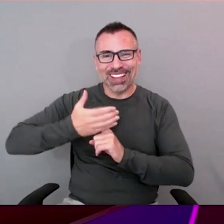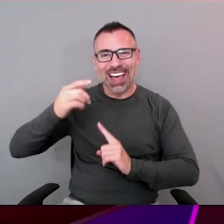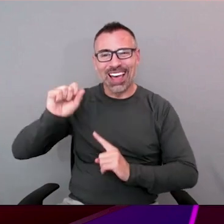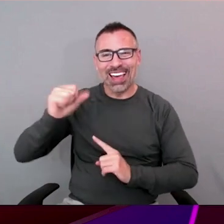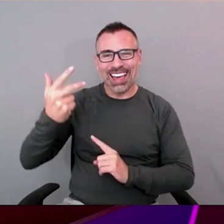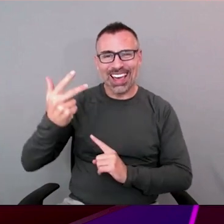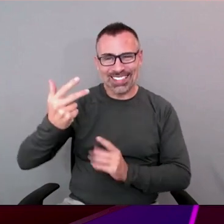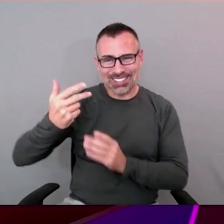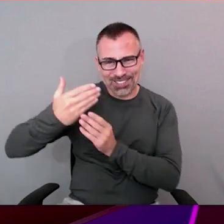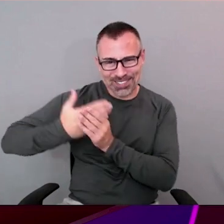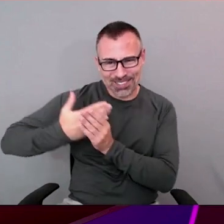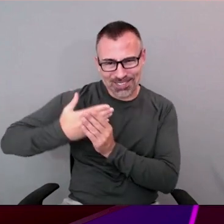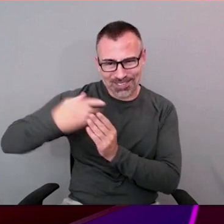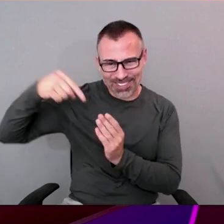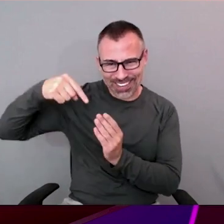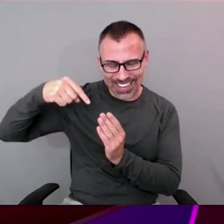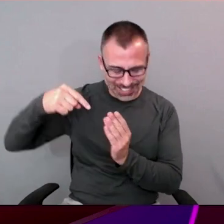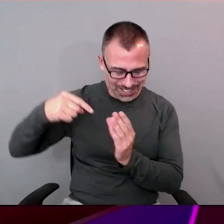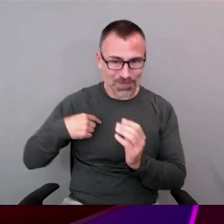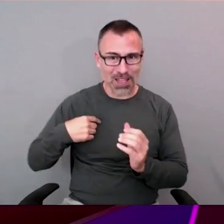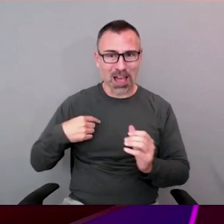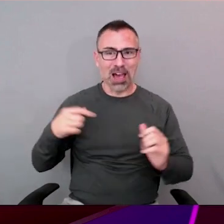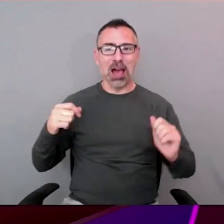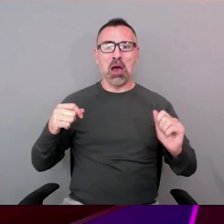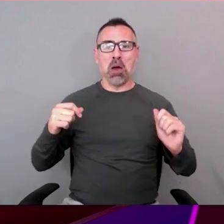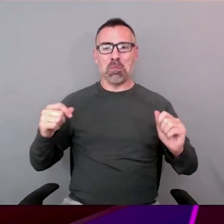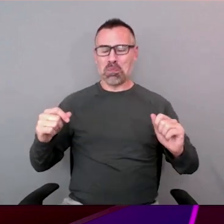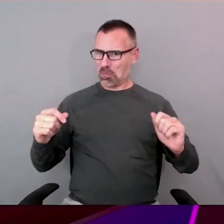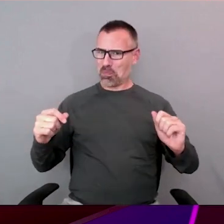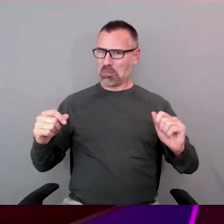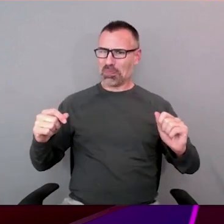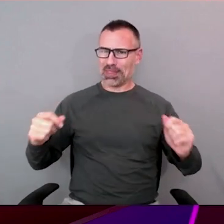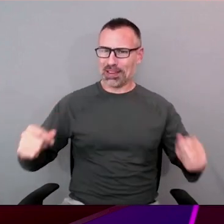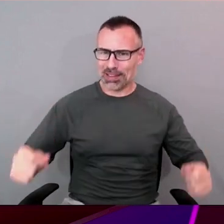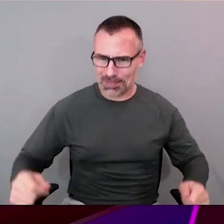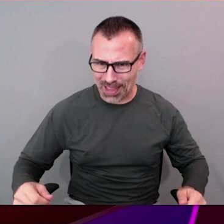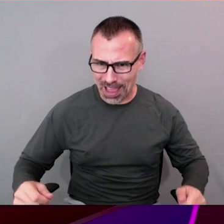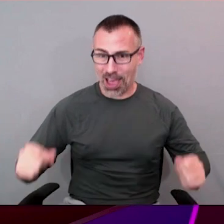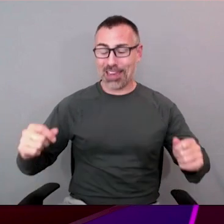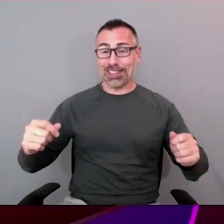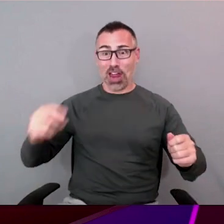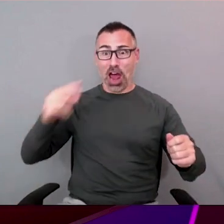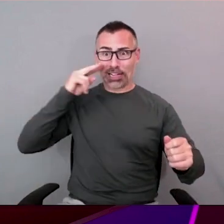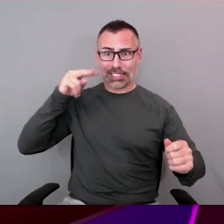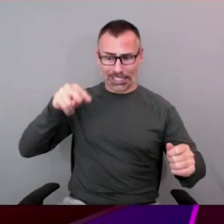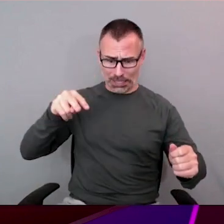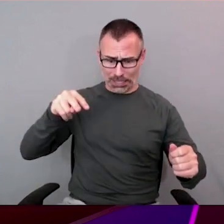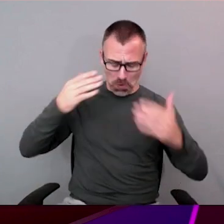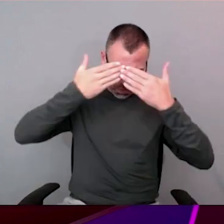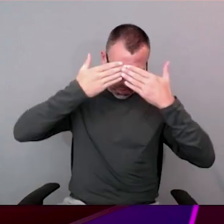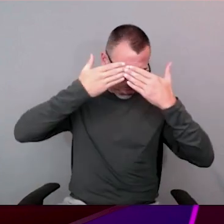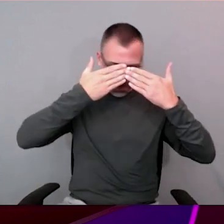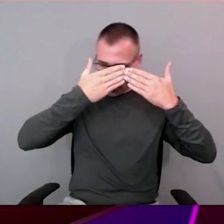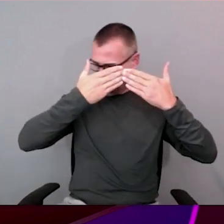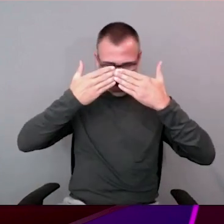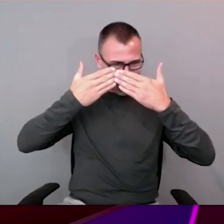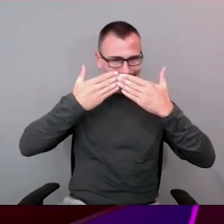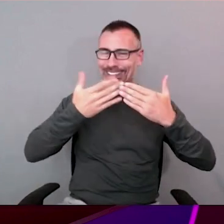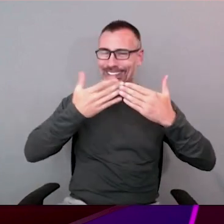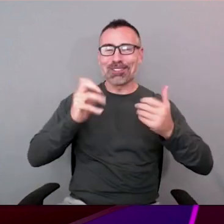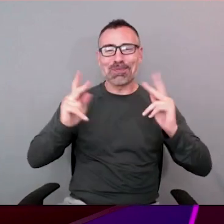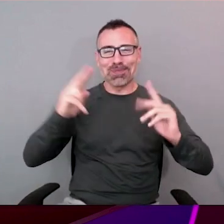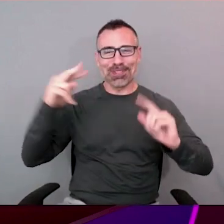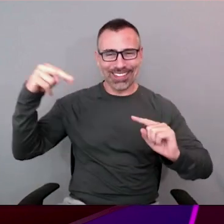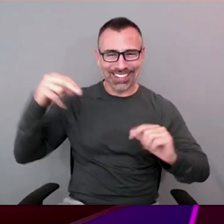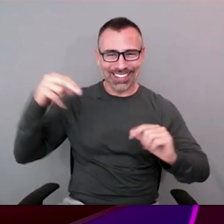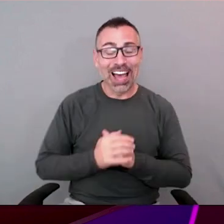into the bucket. So, hey, keep your buckets secure. Don't make them public unless it's very intentional. That's right. If you see the bucket walking around, take a selfie with it, and they've